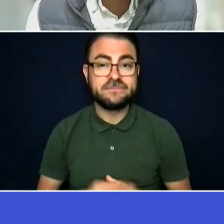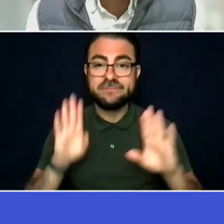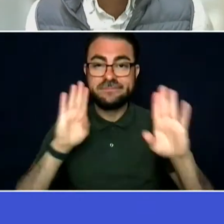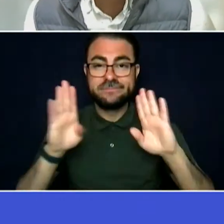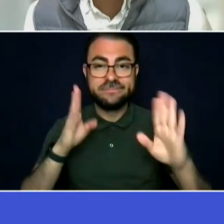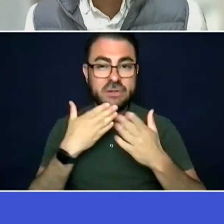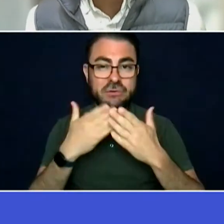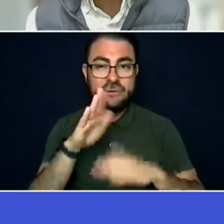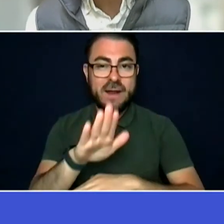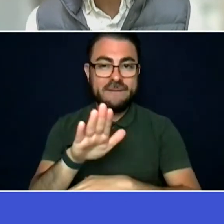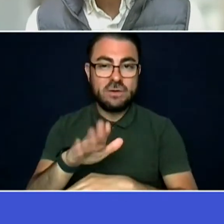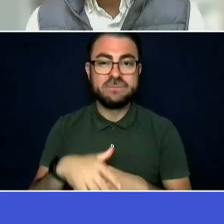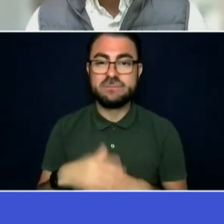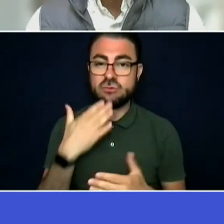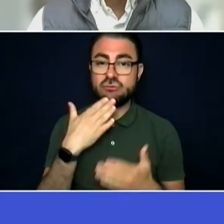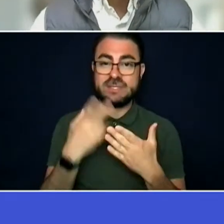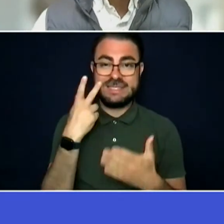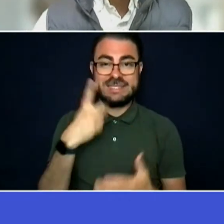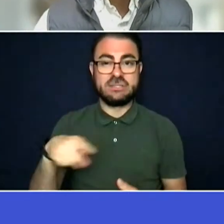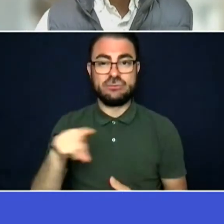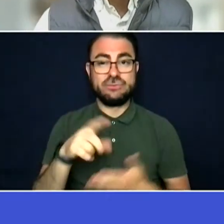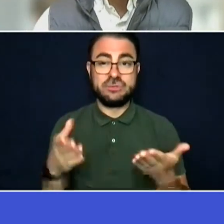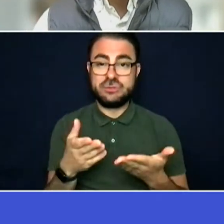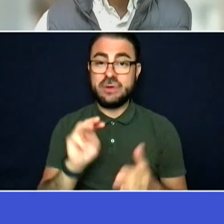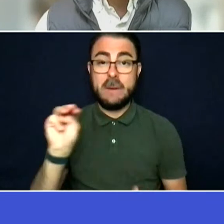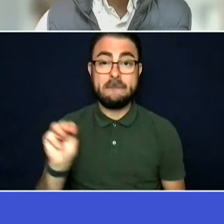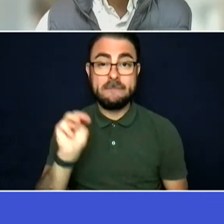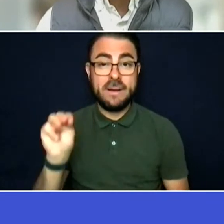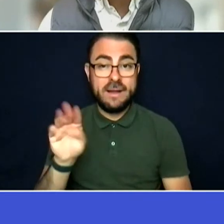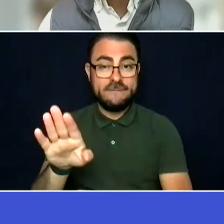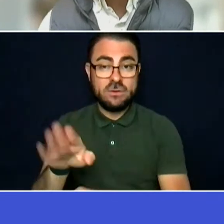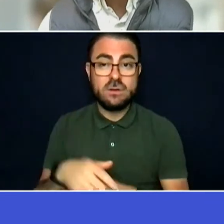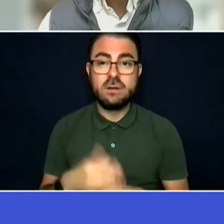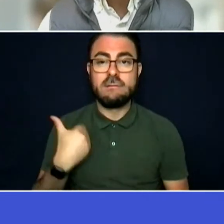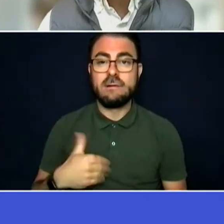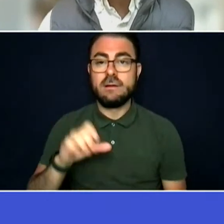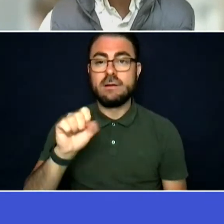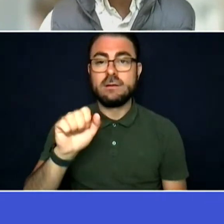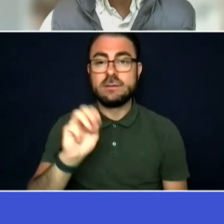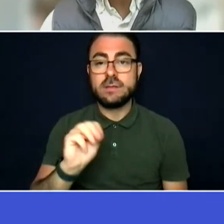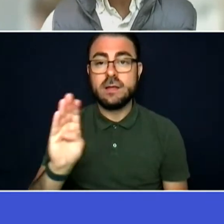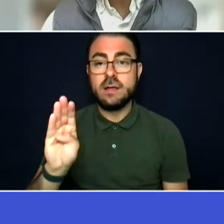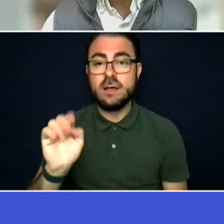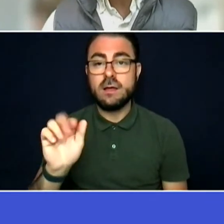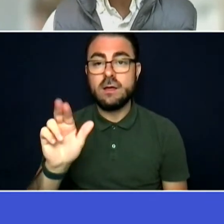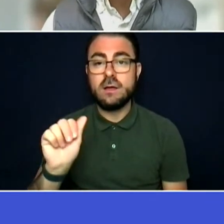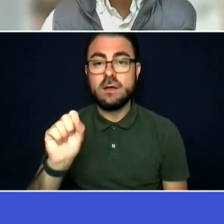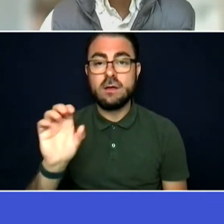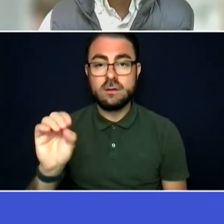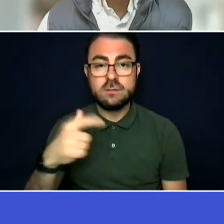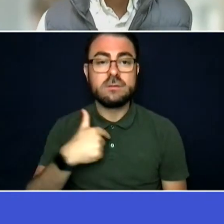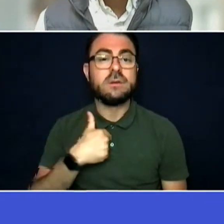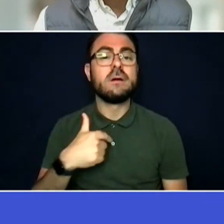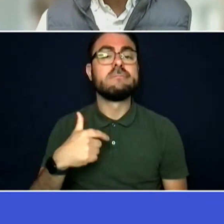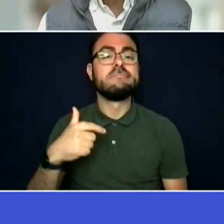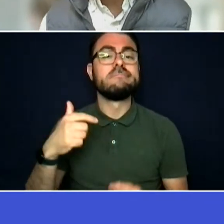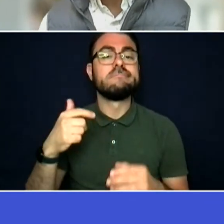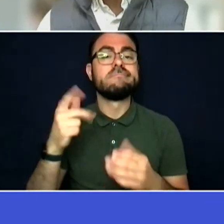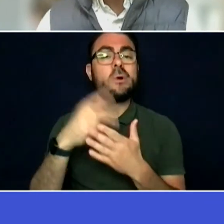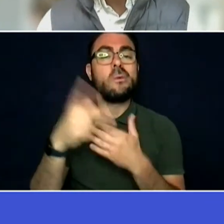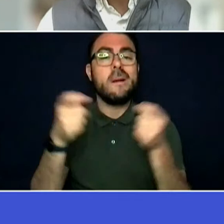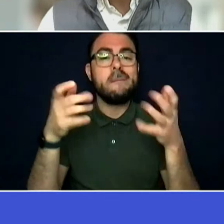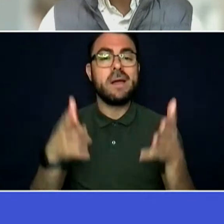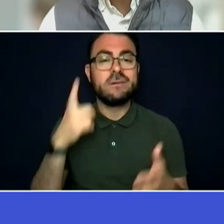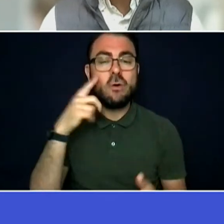It's good to see you all here on this Monday. My name is Sam Barros, and I'm the program manager with the Portland Clean Energy Community Benefits Fund.